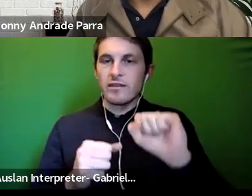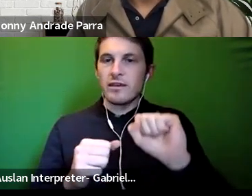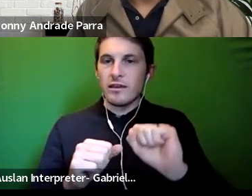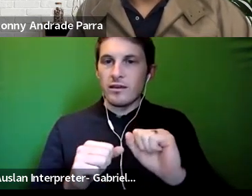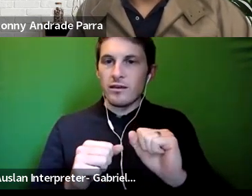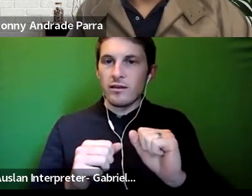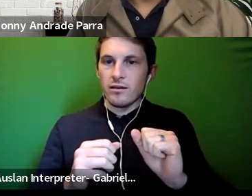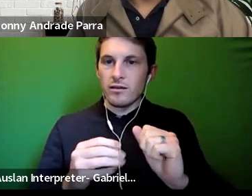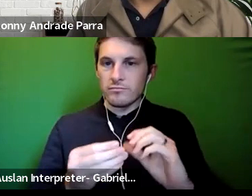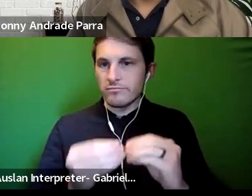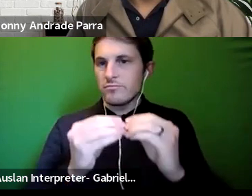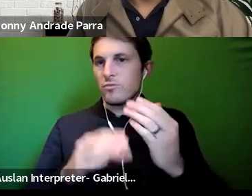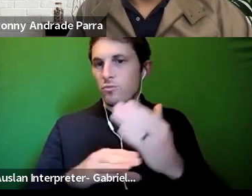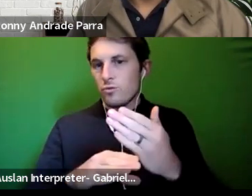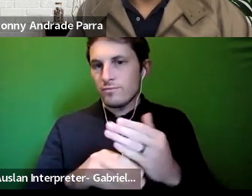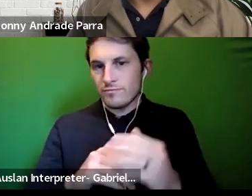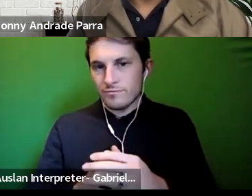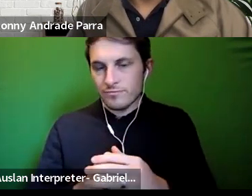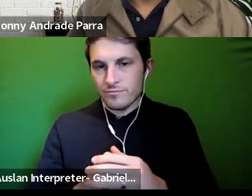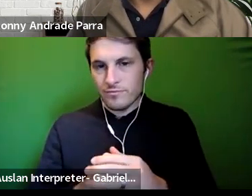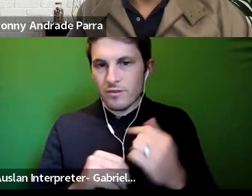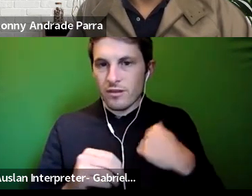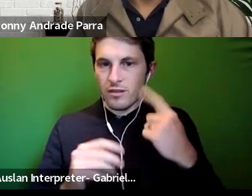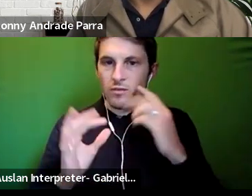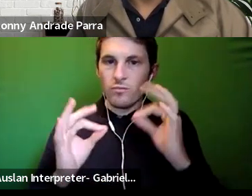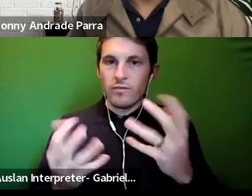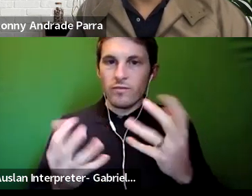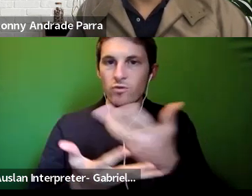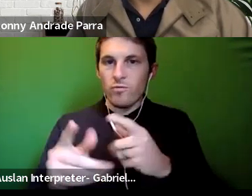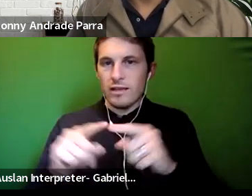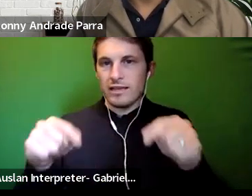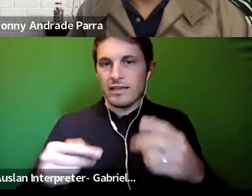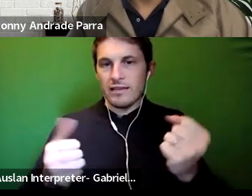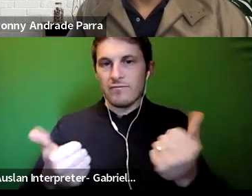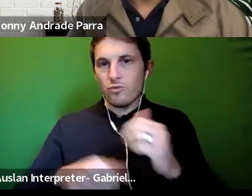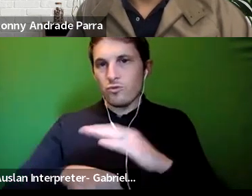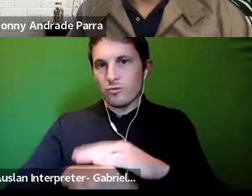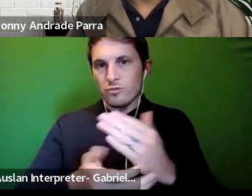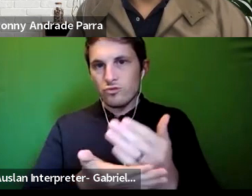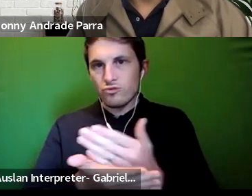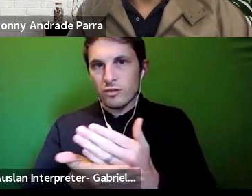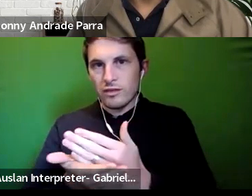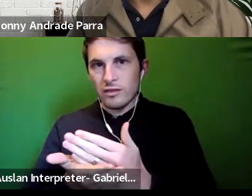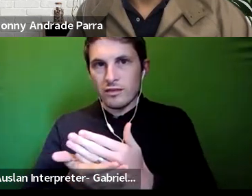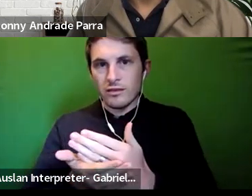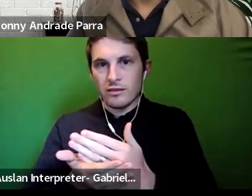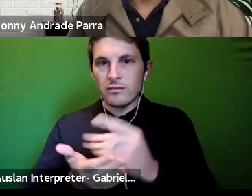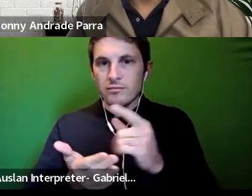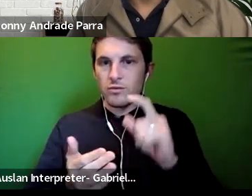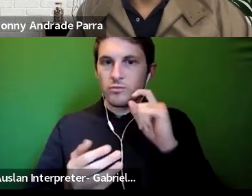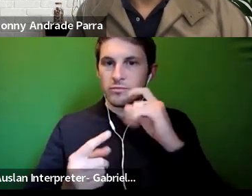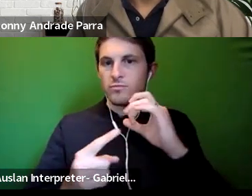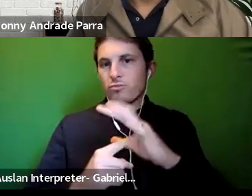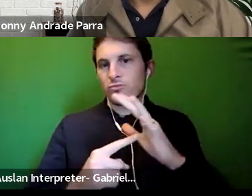working, right? I think forums like this one, where we got the opportunity to share and to learn from one another, are going to be key into